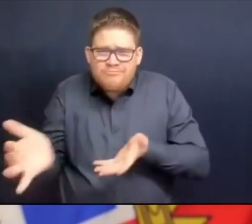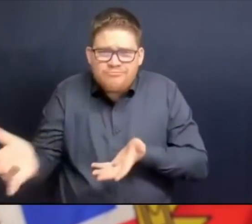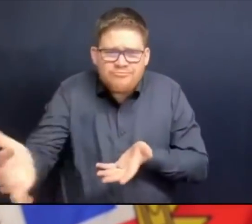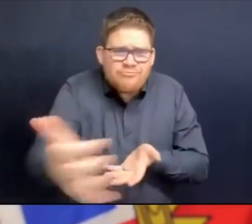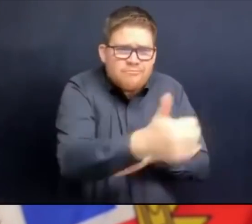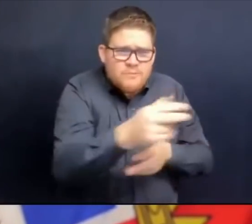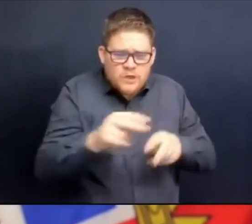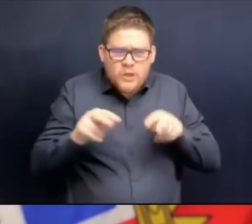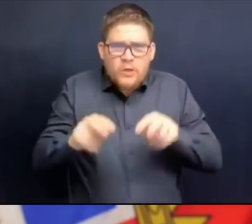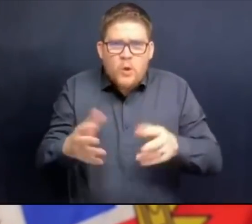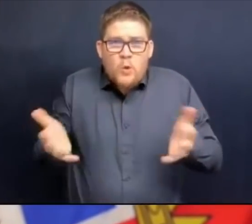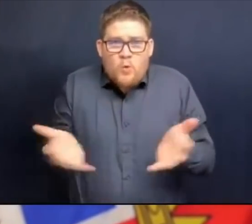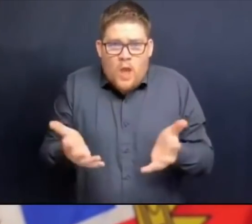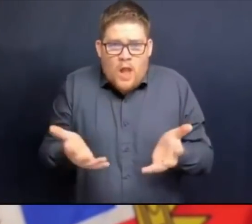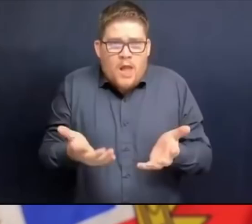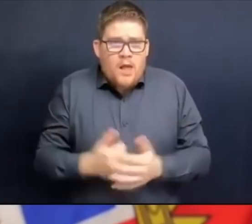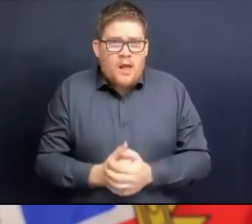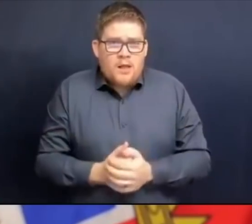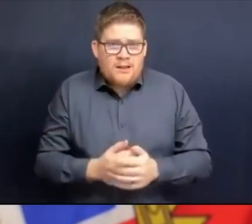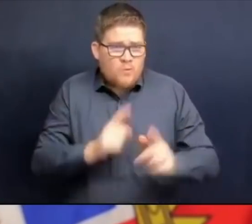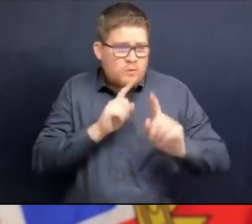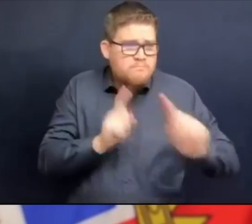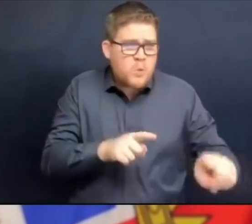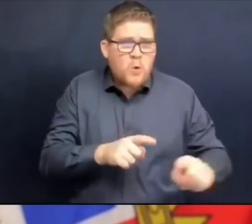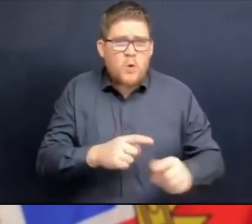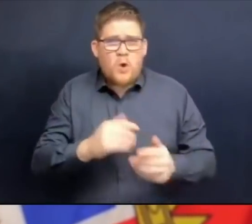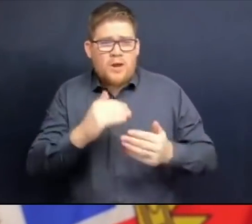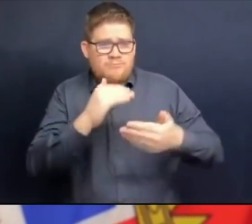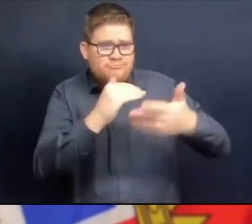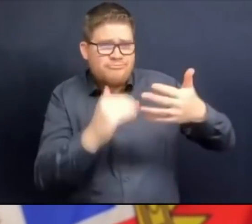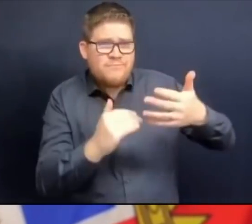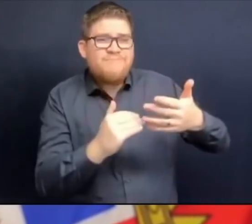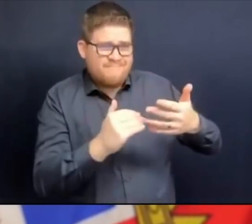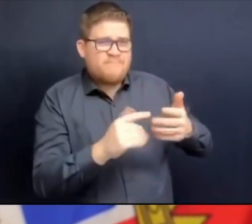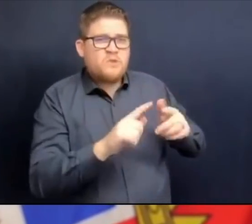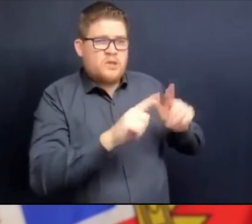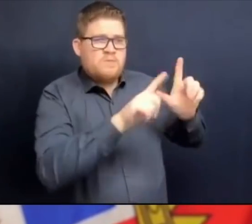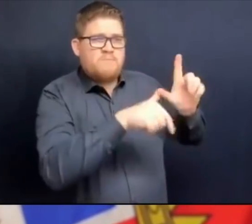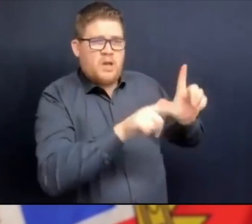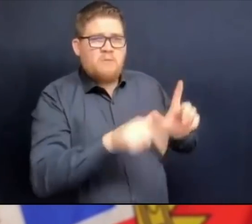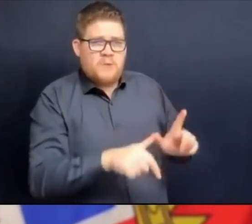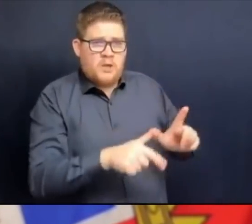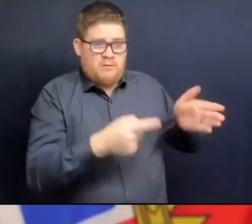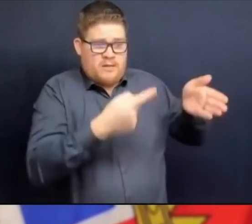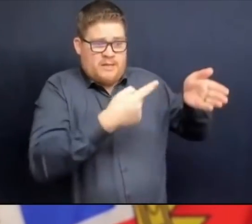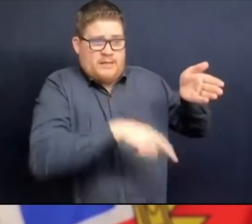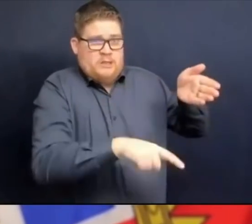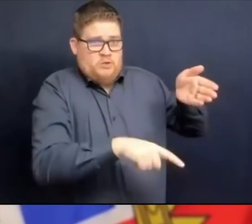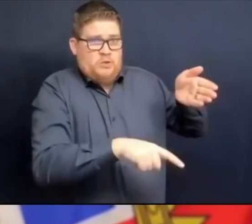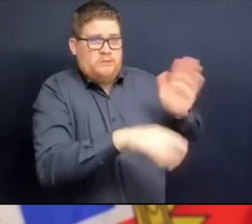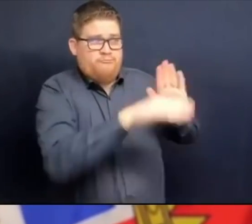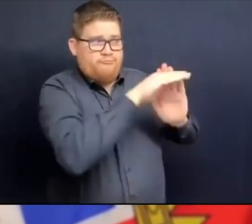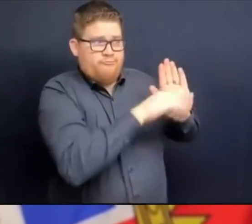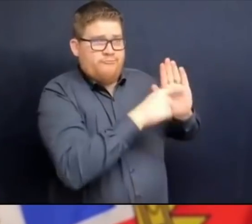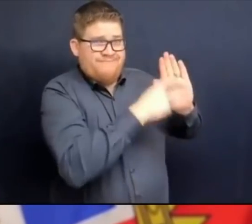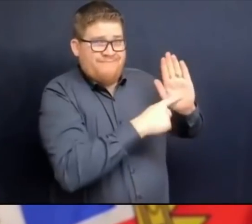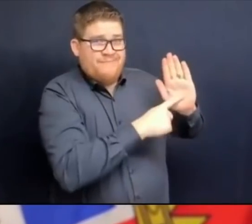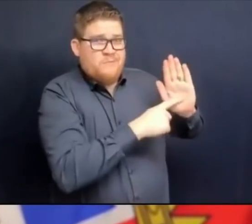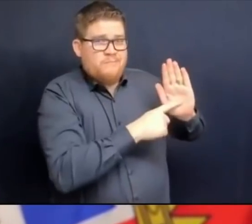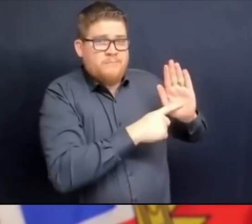you know, the number of the orders are expiring next week, and we will continue to monitor